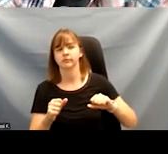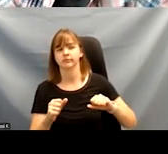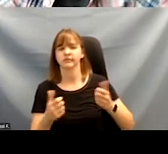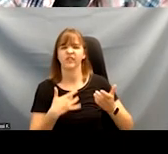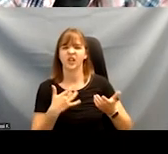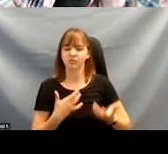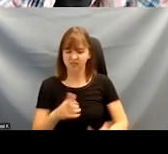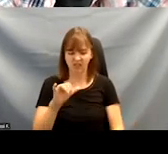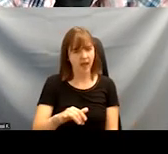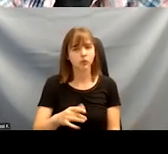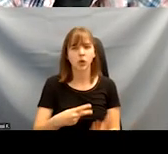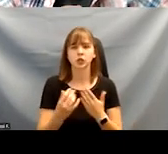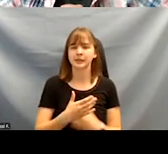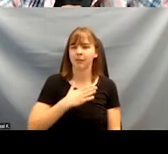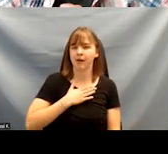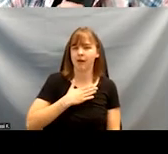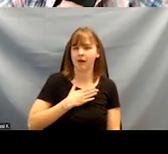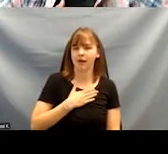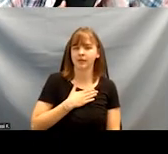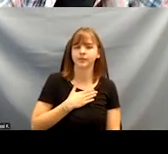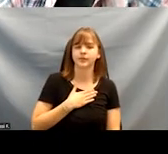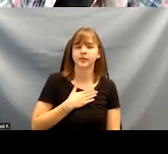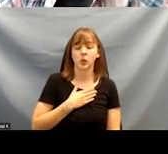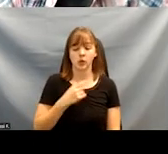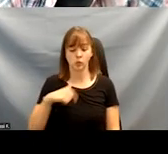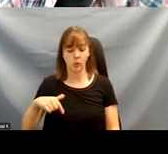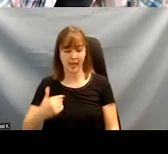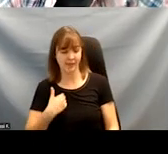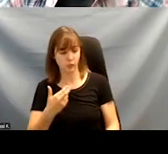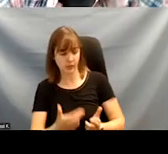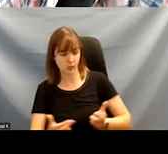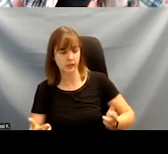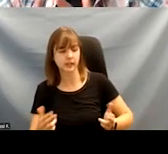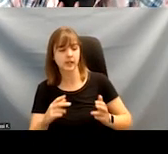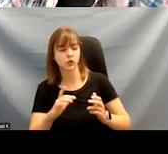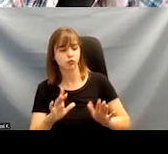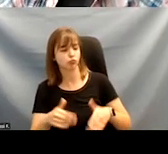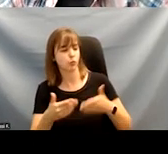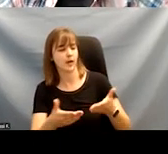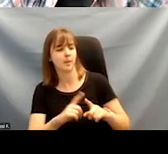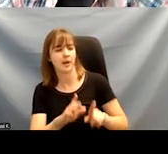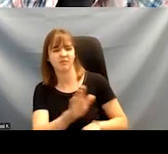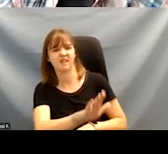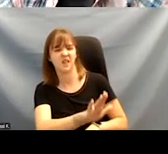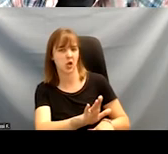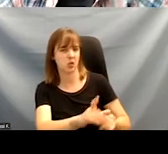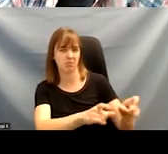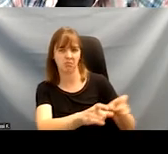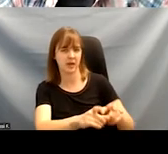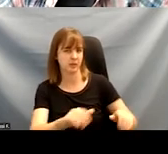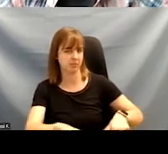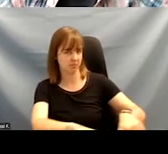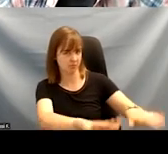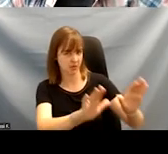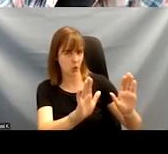over. That, you know, they can use us and our resources, but it is their thing. Like I have an employee right now who's